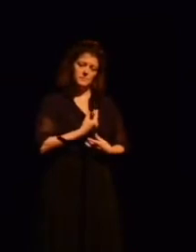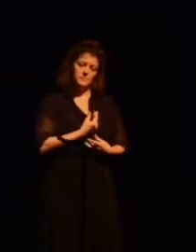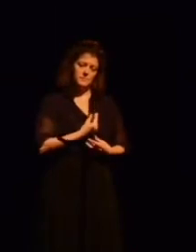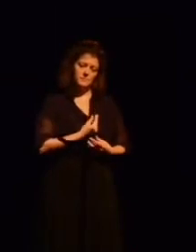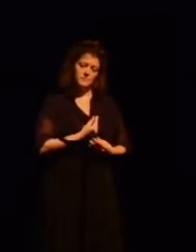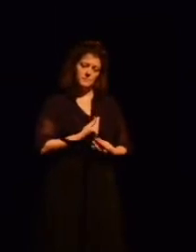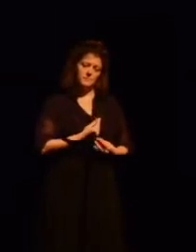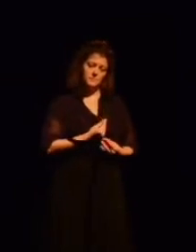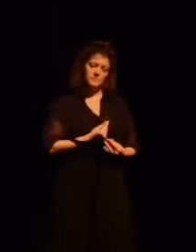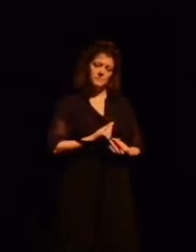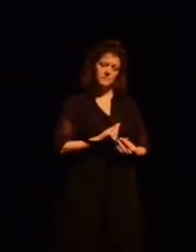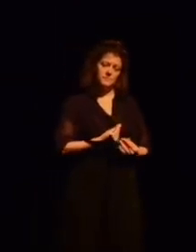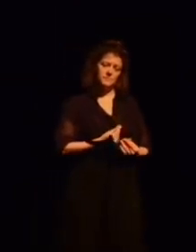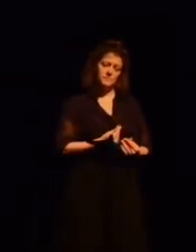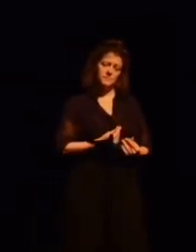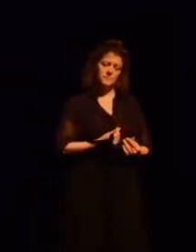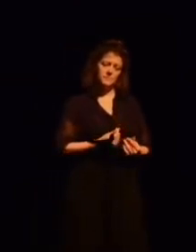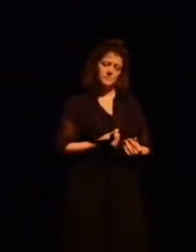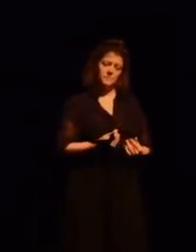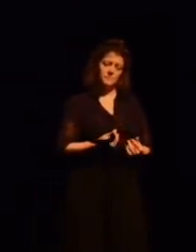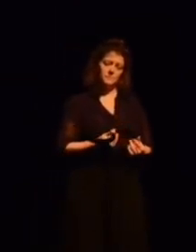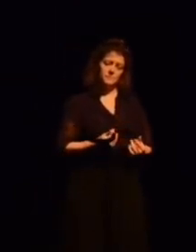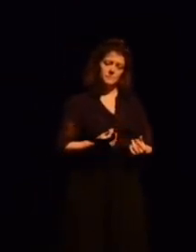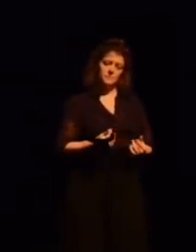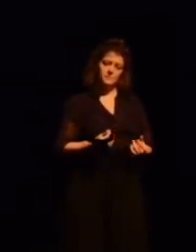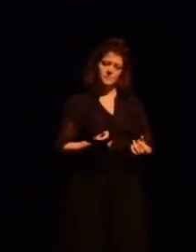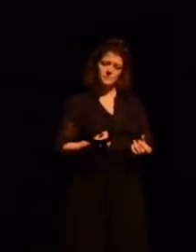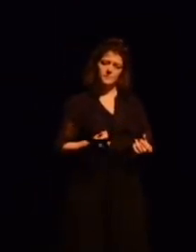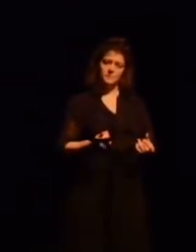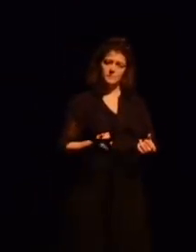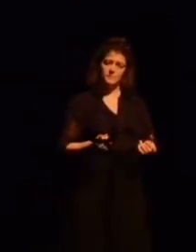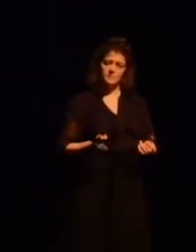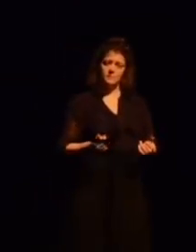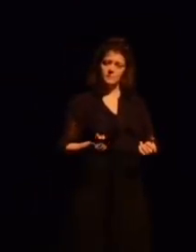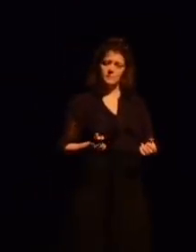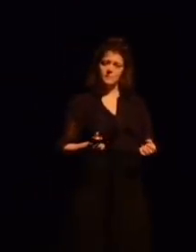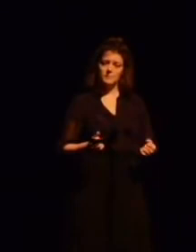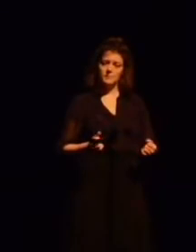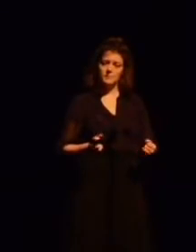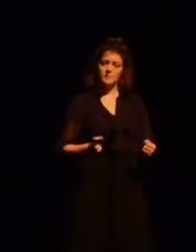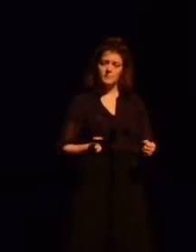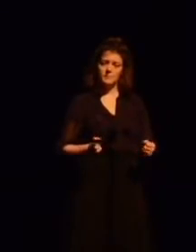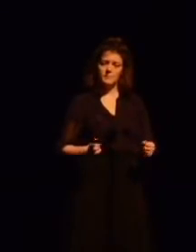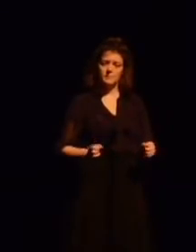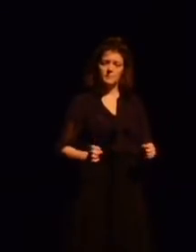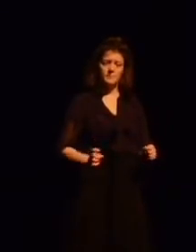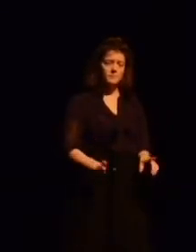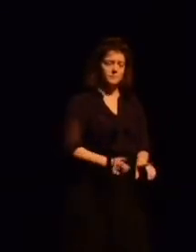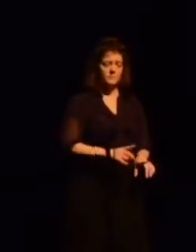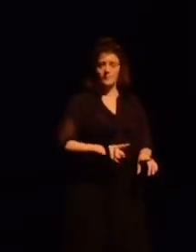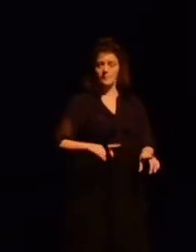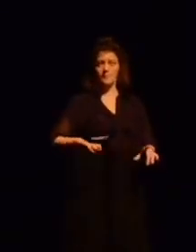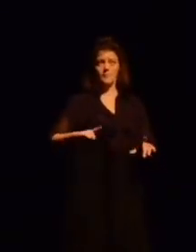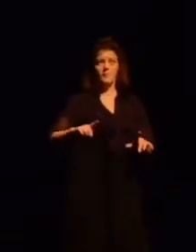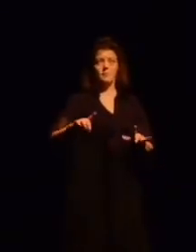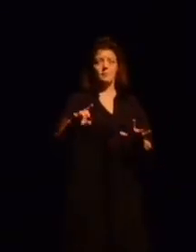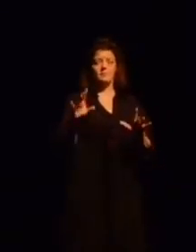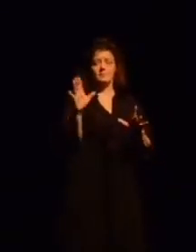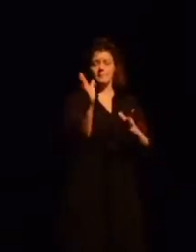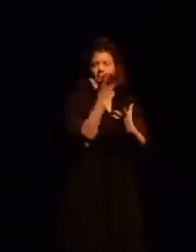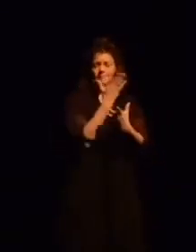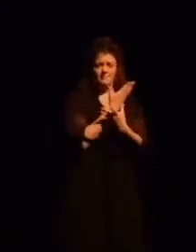Jo-anne plays her electric cello in near darkness. Laura, a BSL interpreter, signs under a bright light to show the mood of the